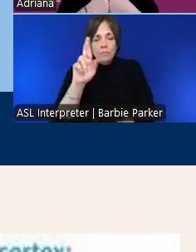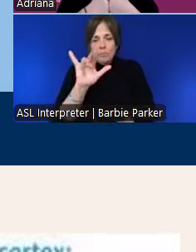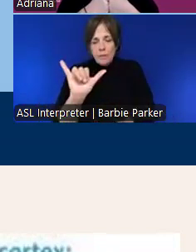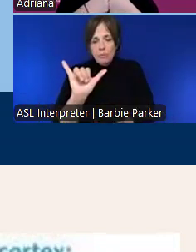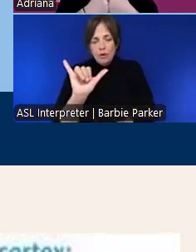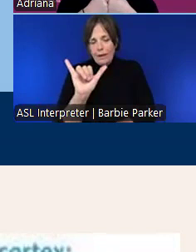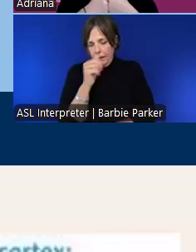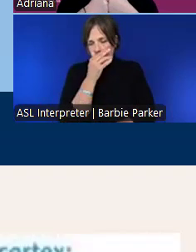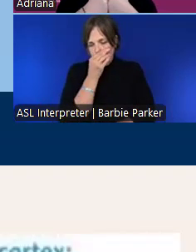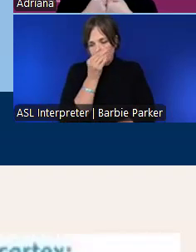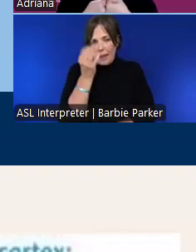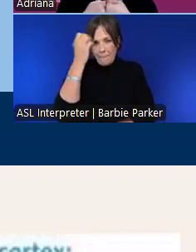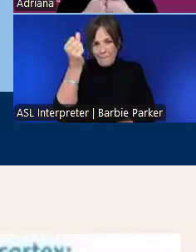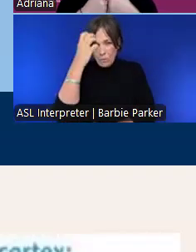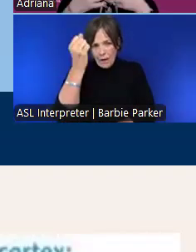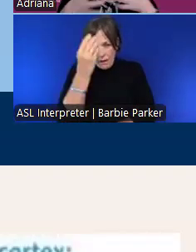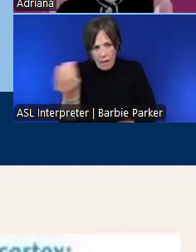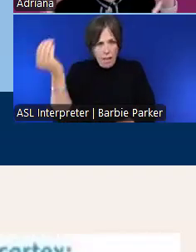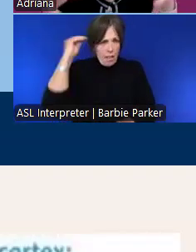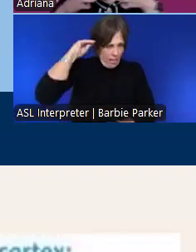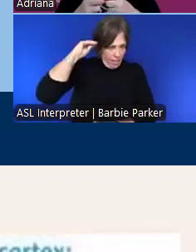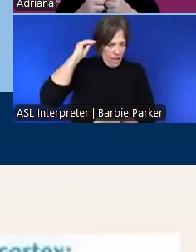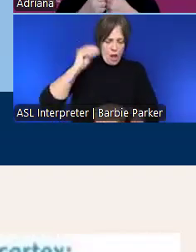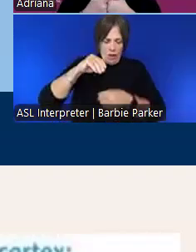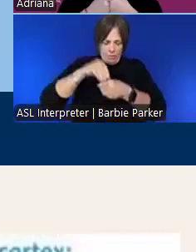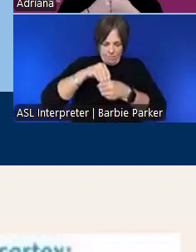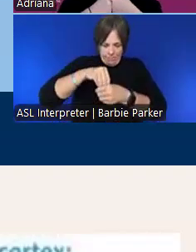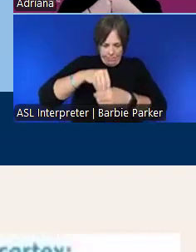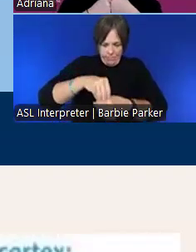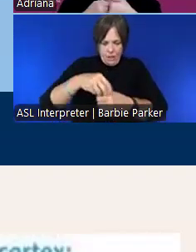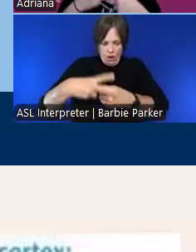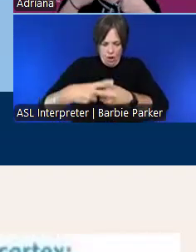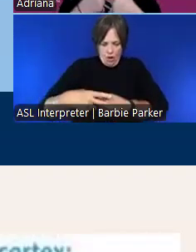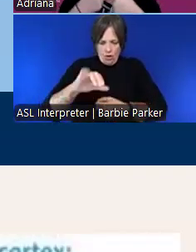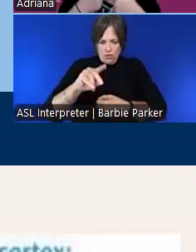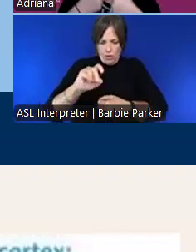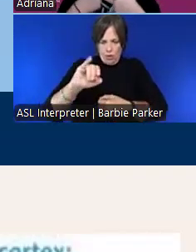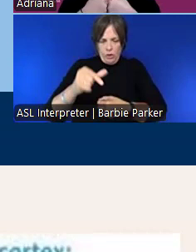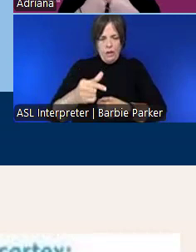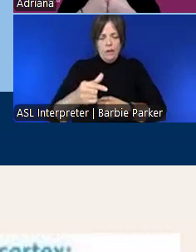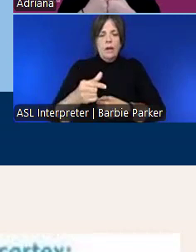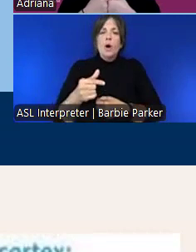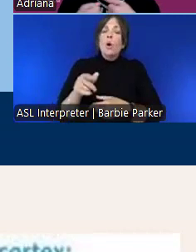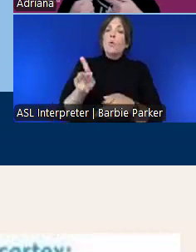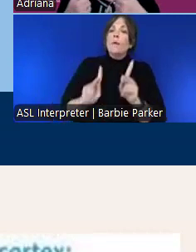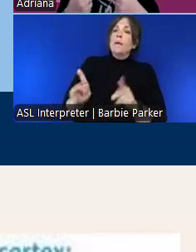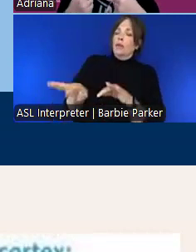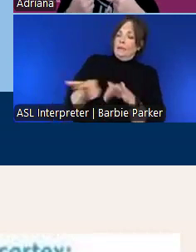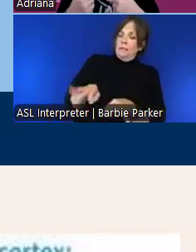and they share details about how they're feeling, we need to make sure that we are capturing those, because though that is how their brain